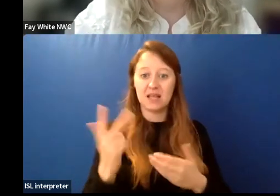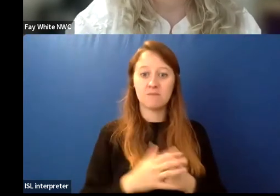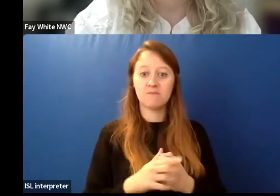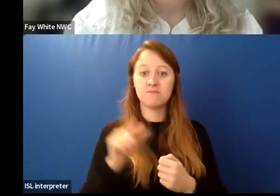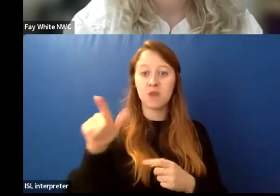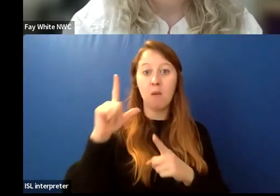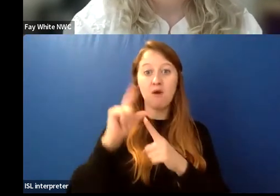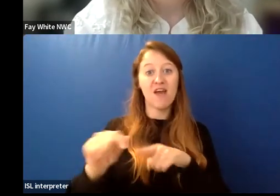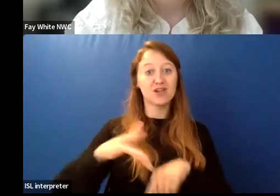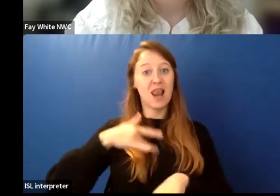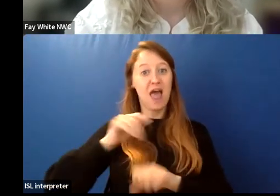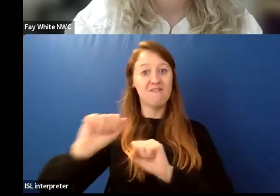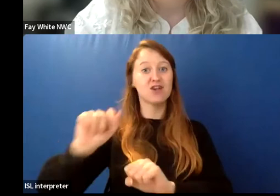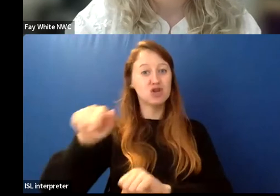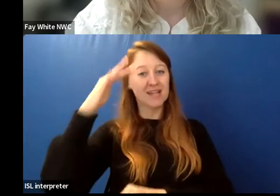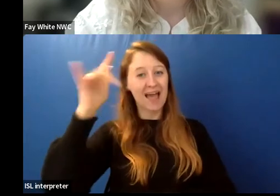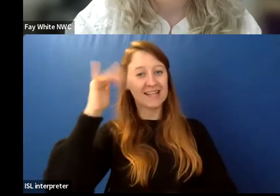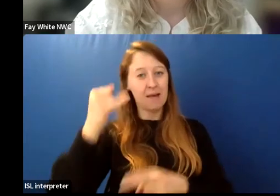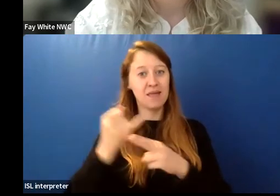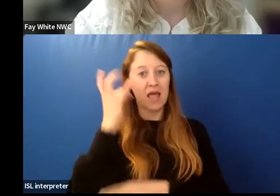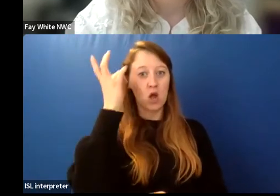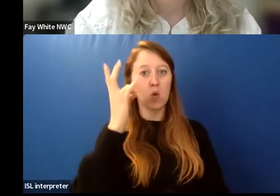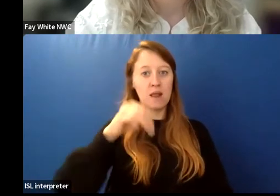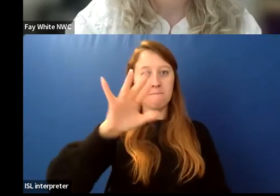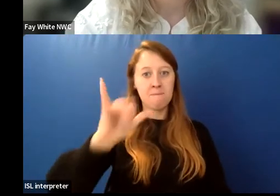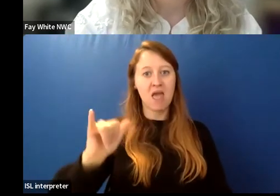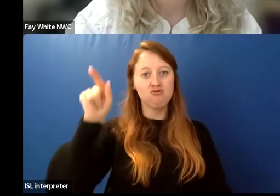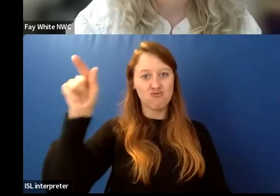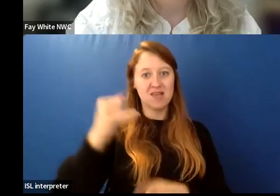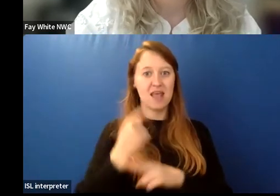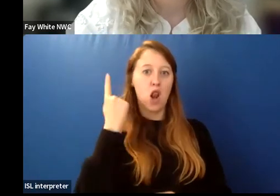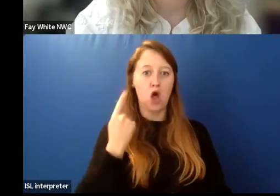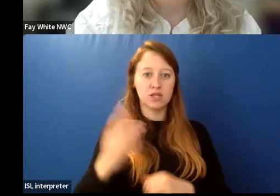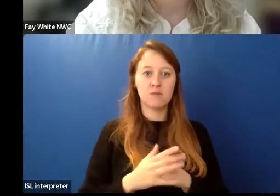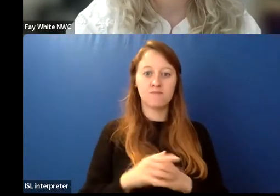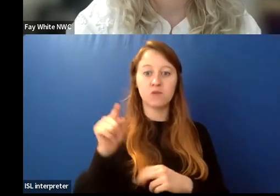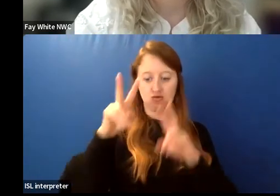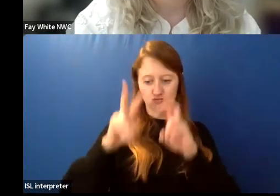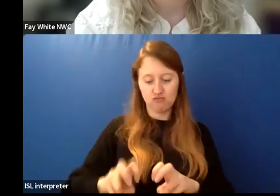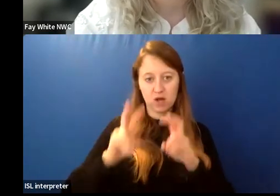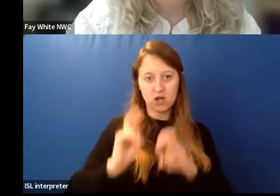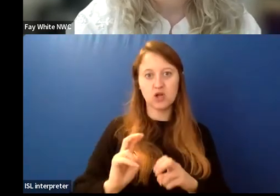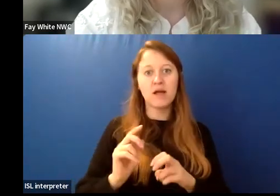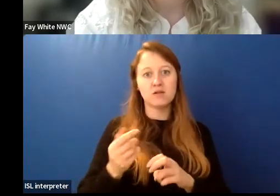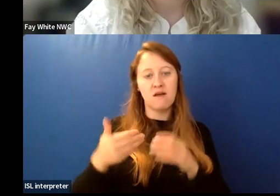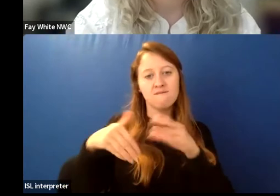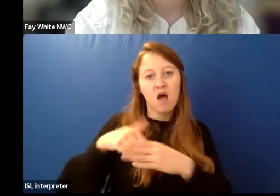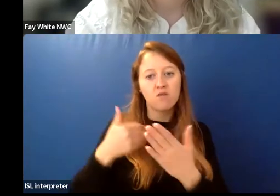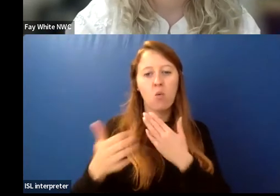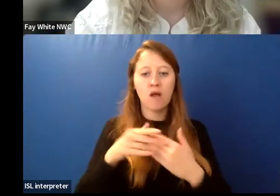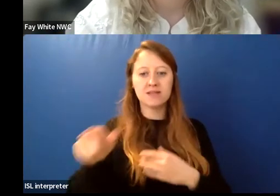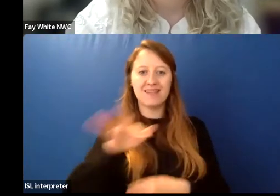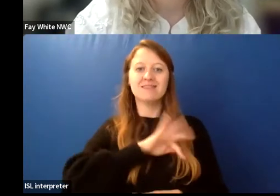academic at Queen Mary University of London. Her research looks at impact of self-managed abortion with pills in countries with very restrictive